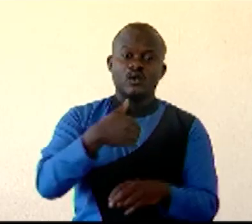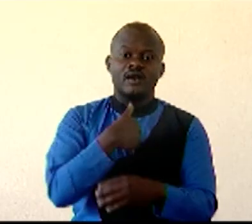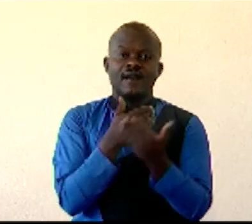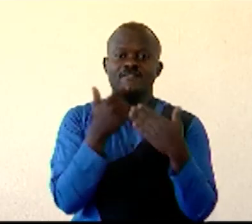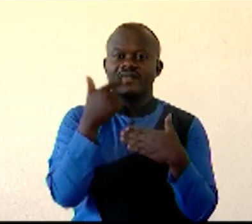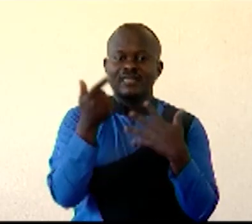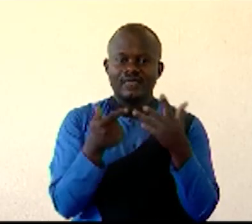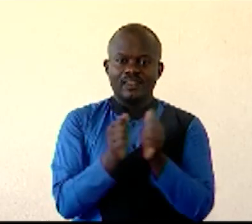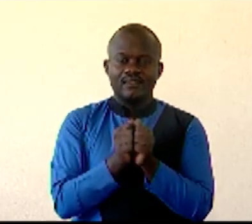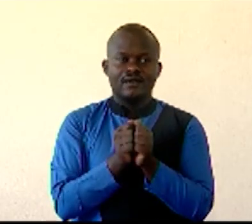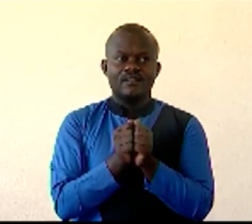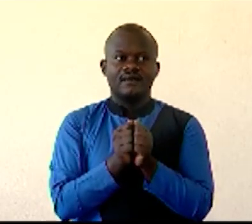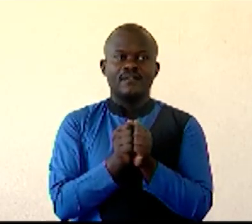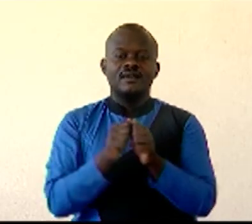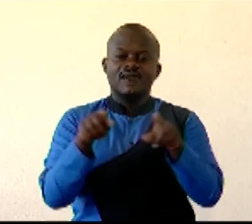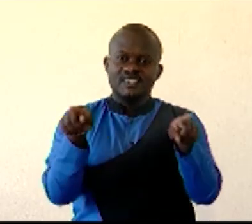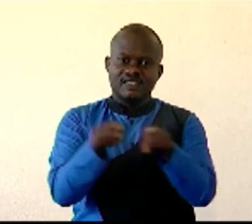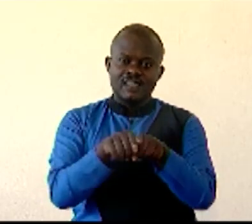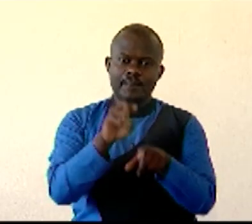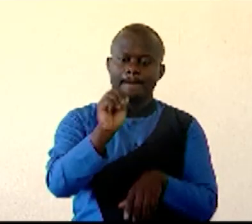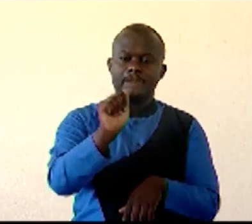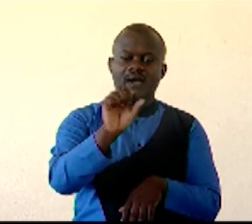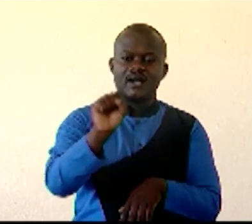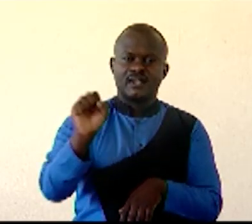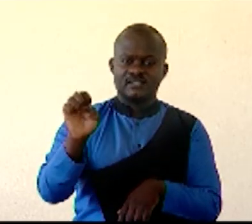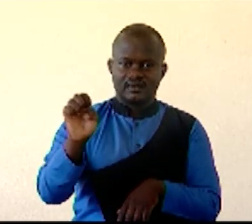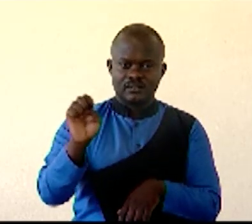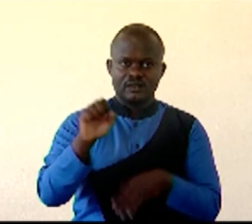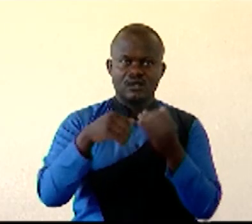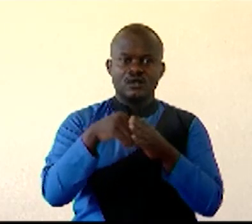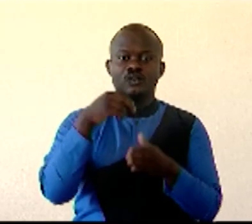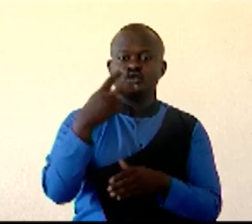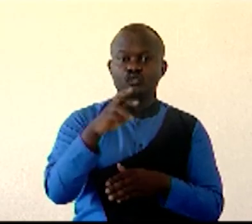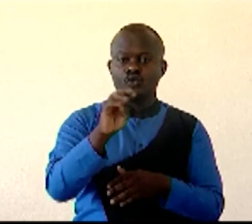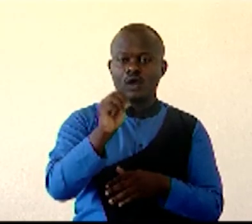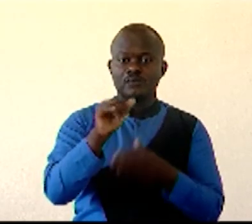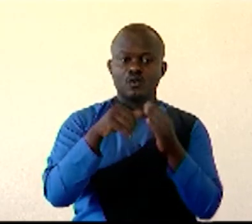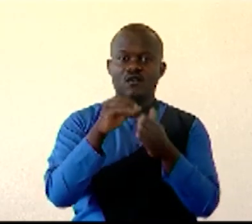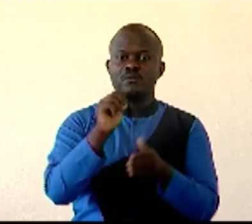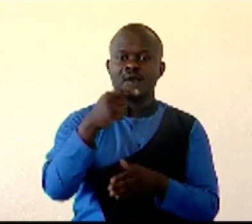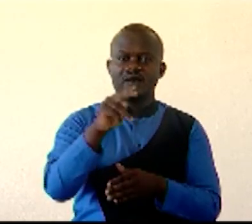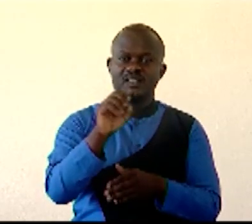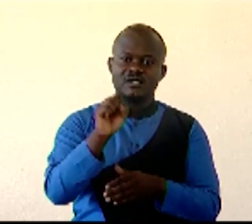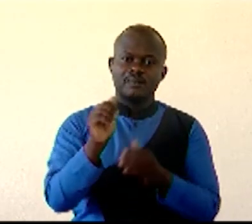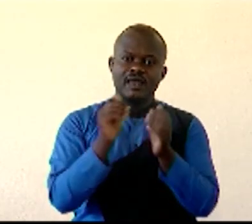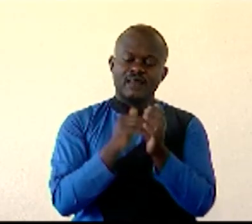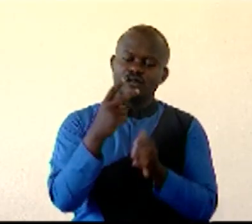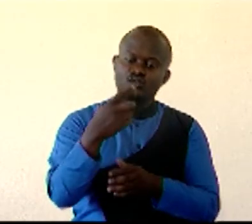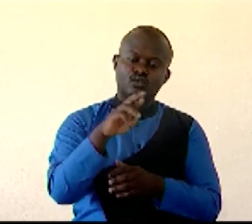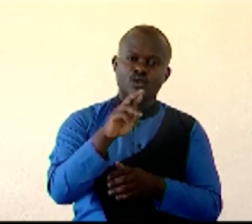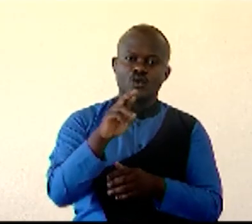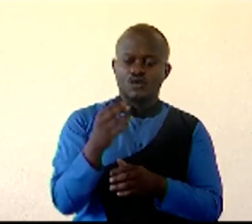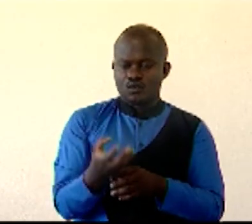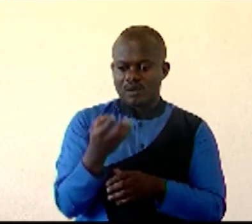the same masses, 2 grams of magnesium and 2 grams of magnesium.